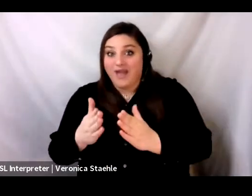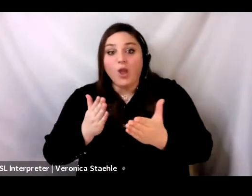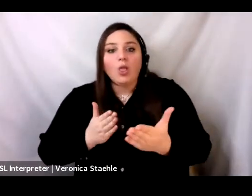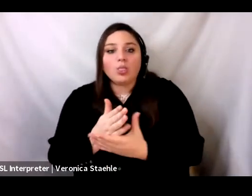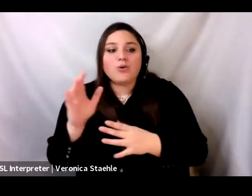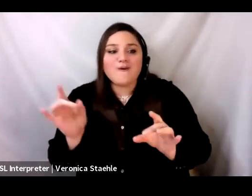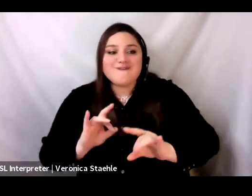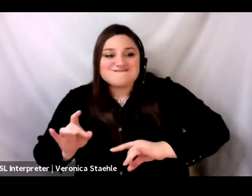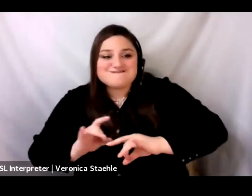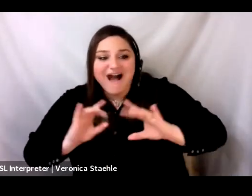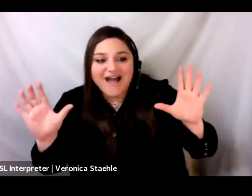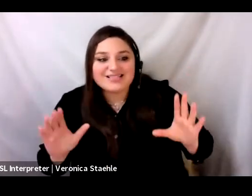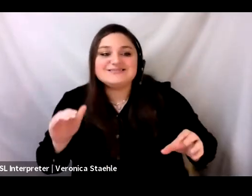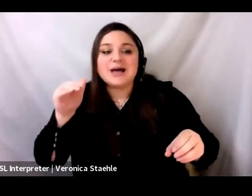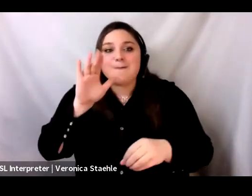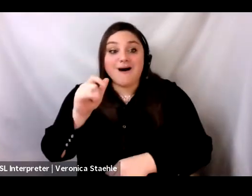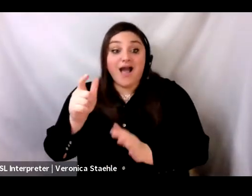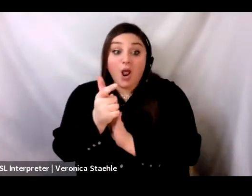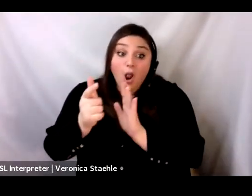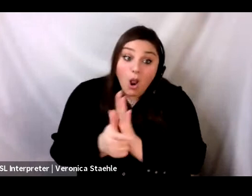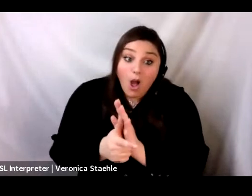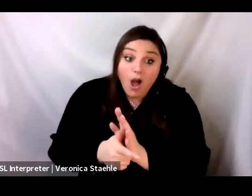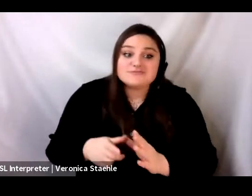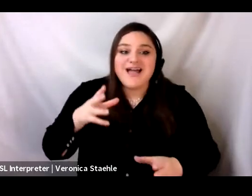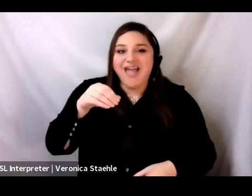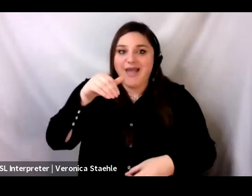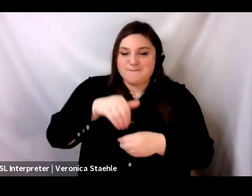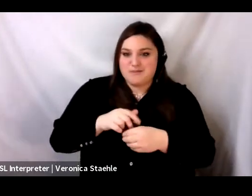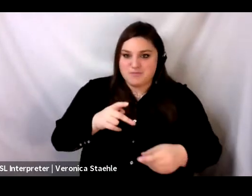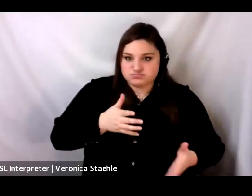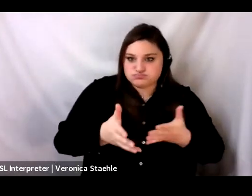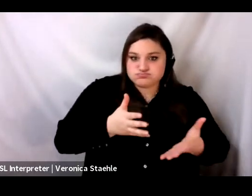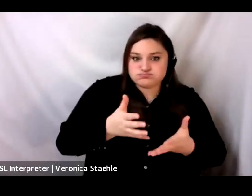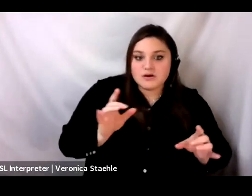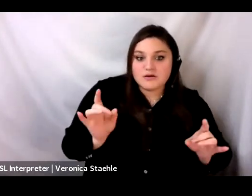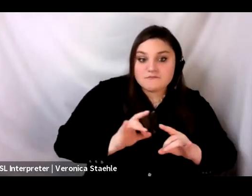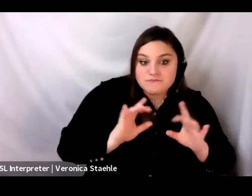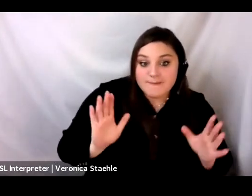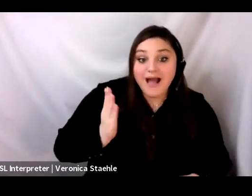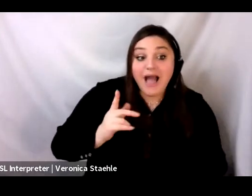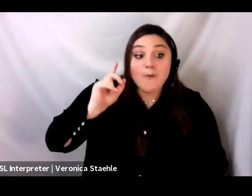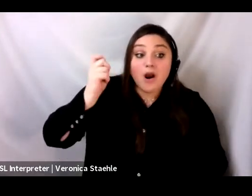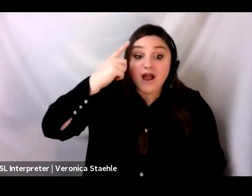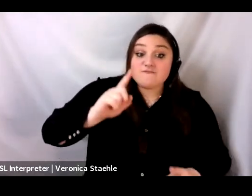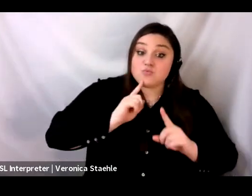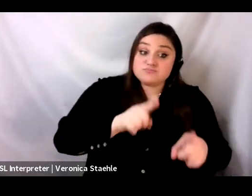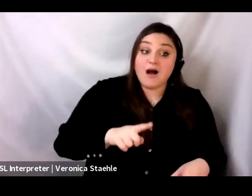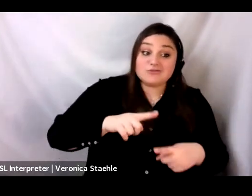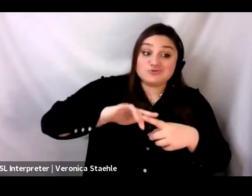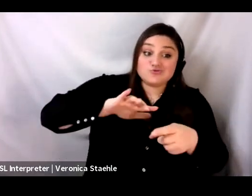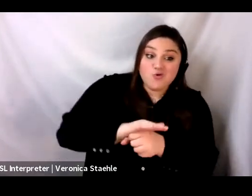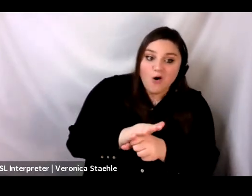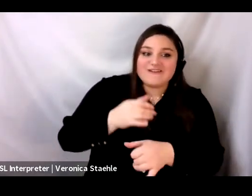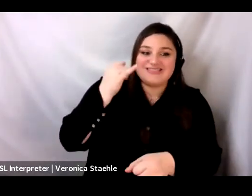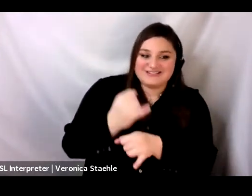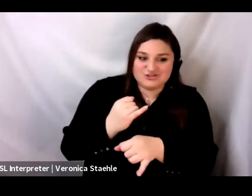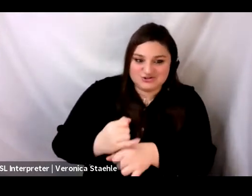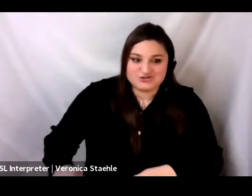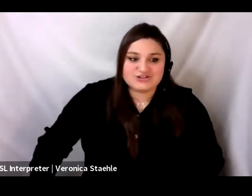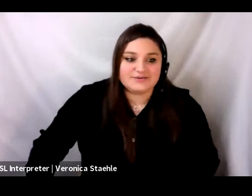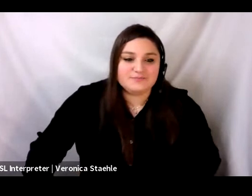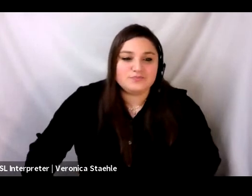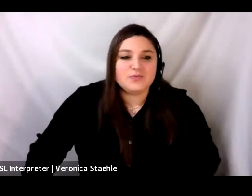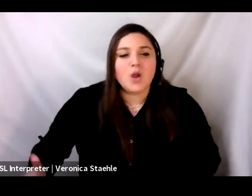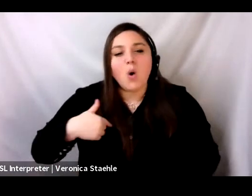COVID-19, and our cultural institutions. We would like to take a moment of silence in remembrance of the victims of COVID-19 around